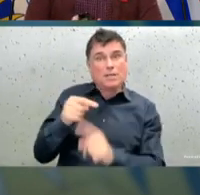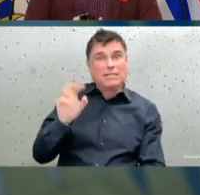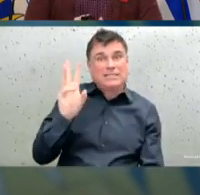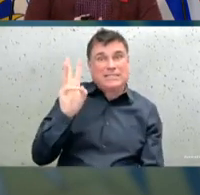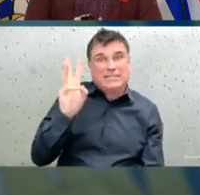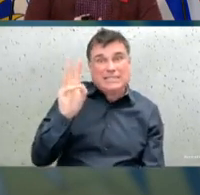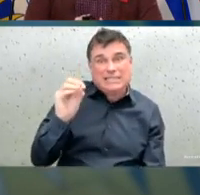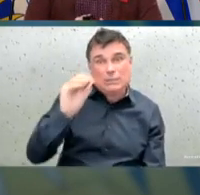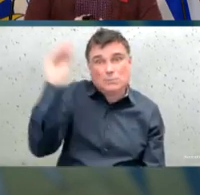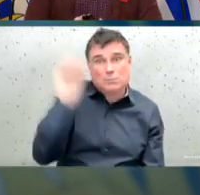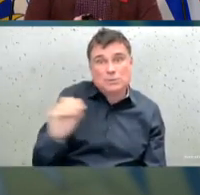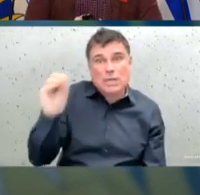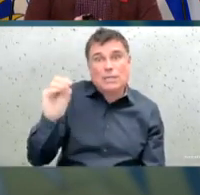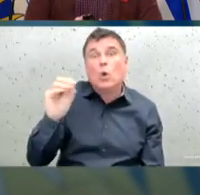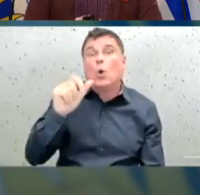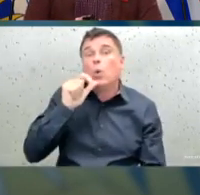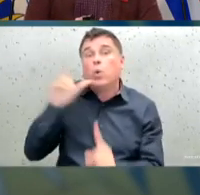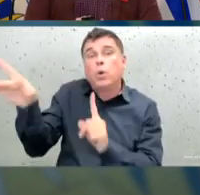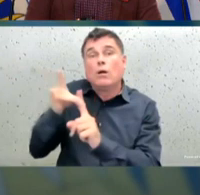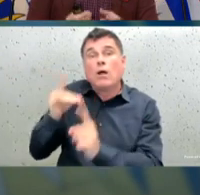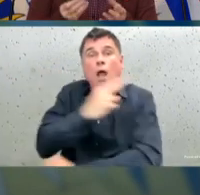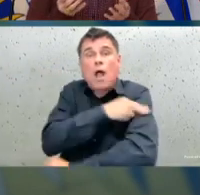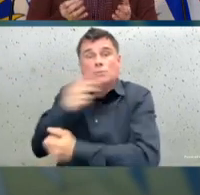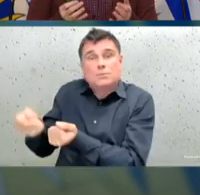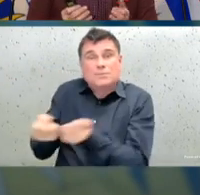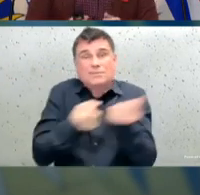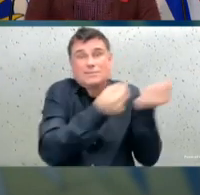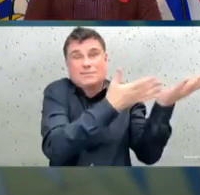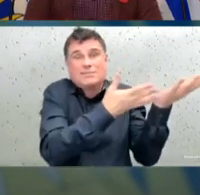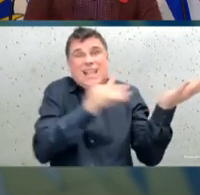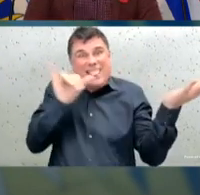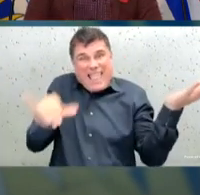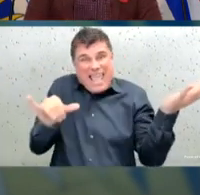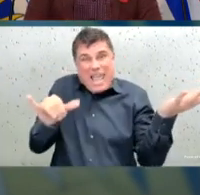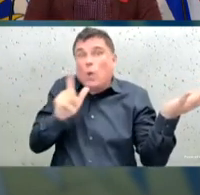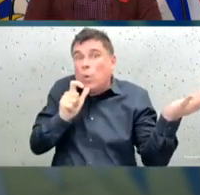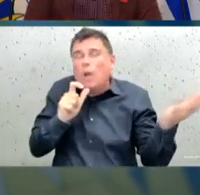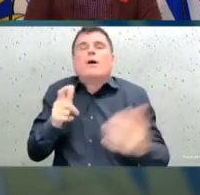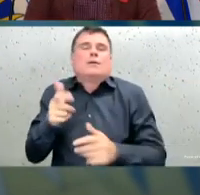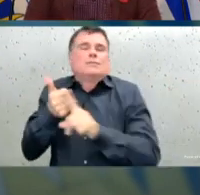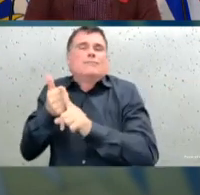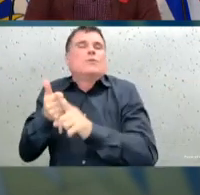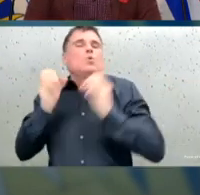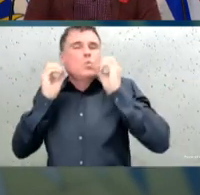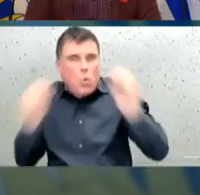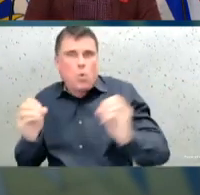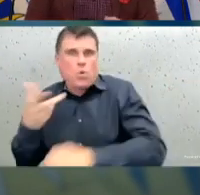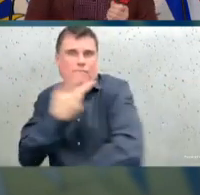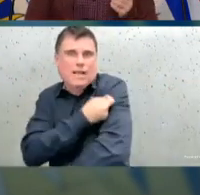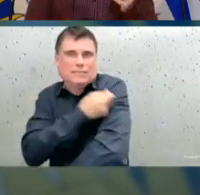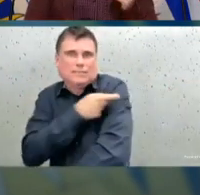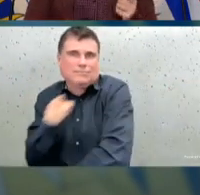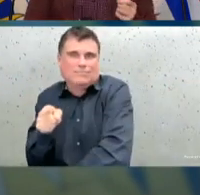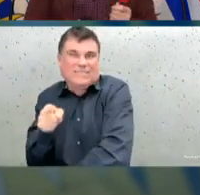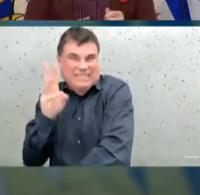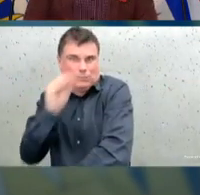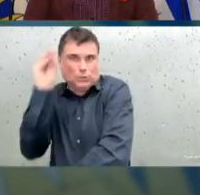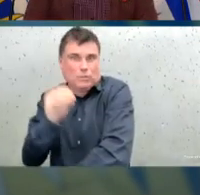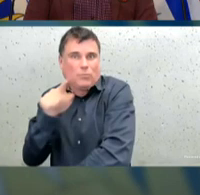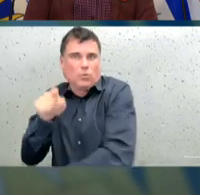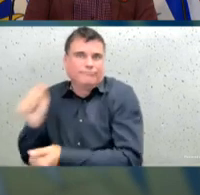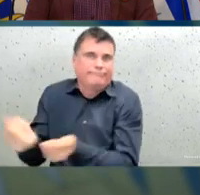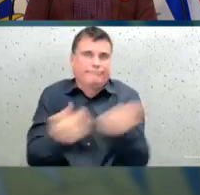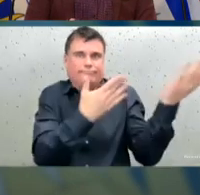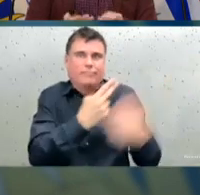72% in the month of October, and over 90% of the people who require critical care are people who are not yet